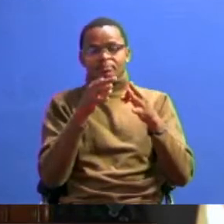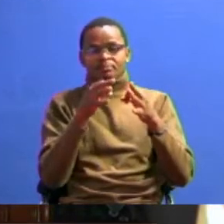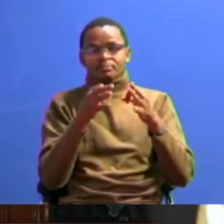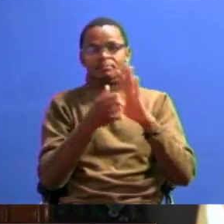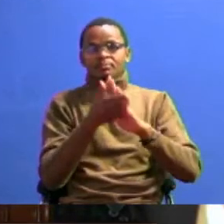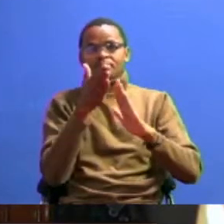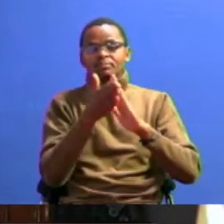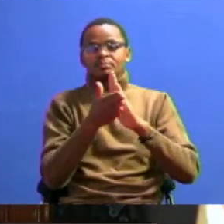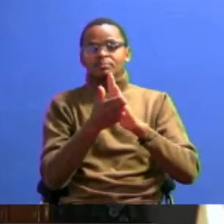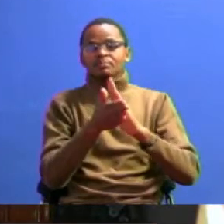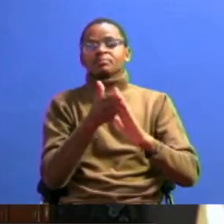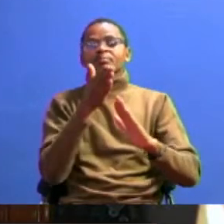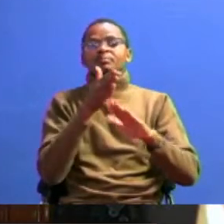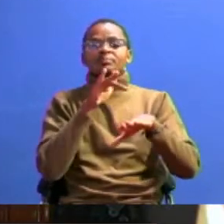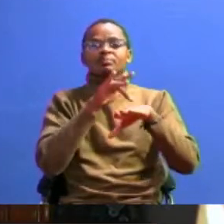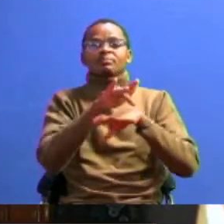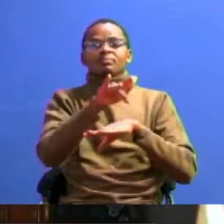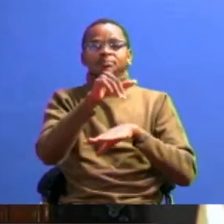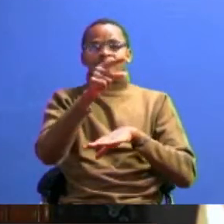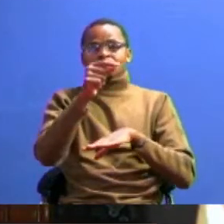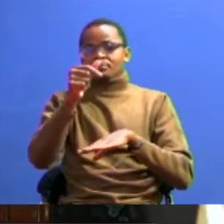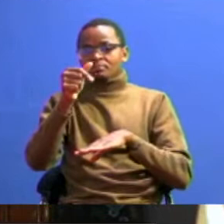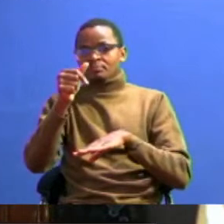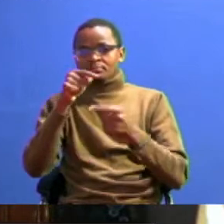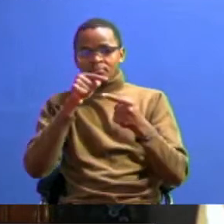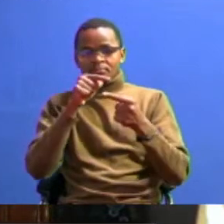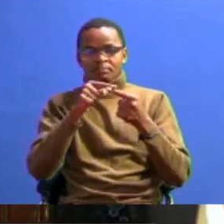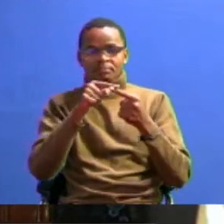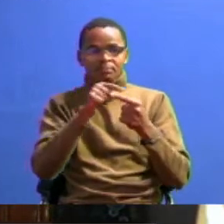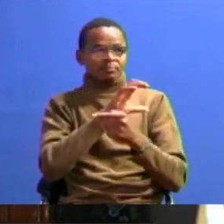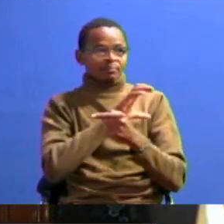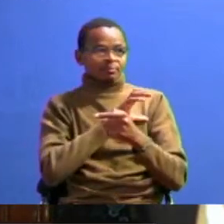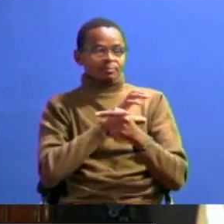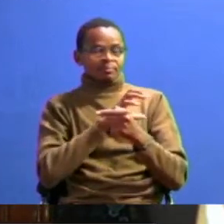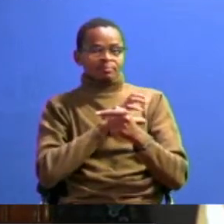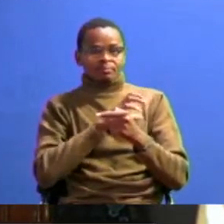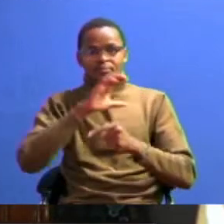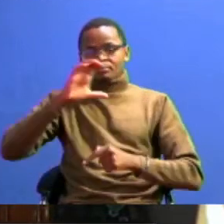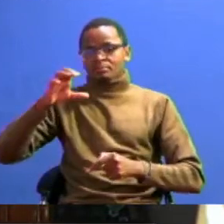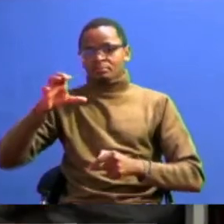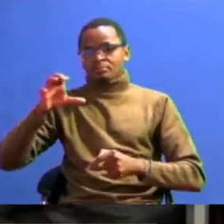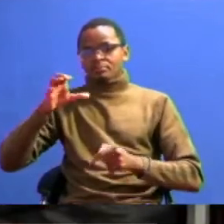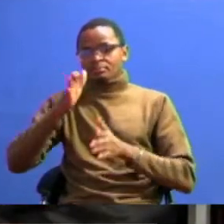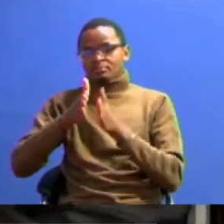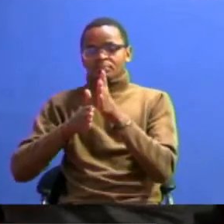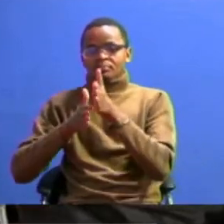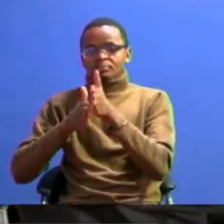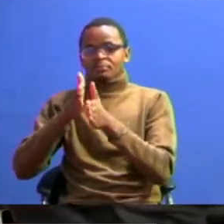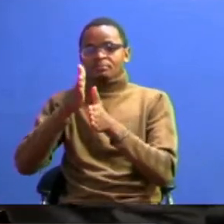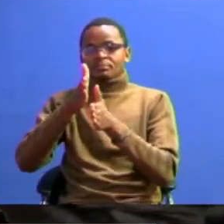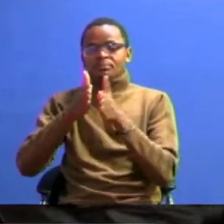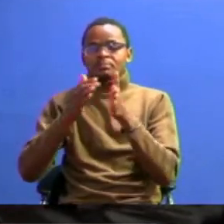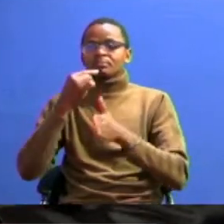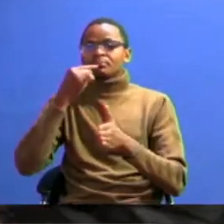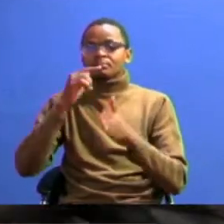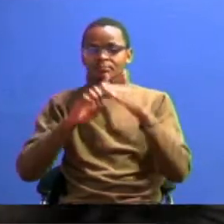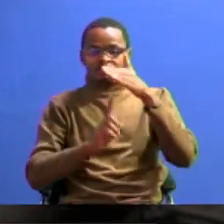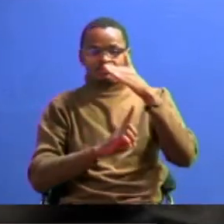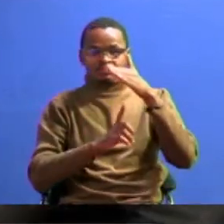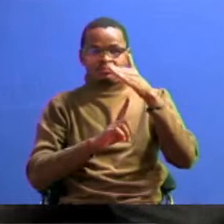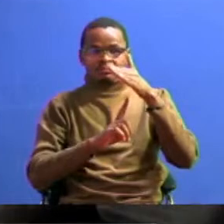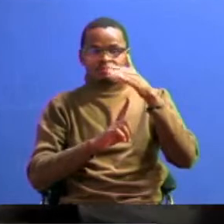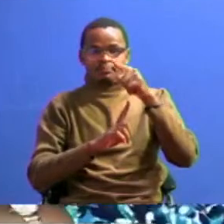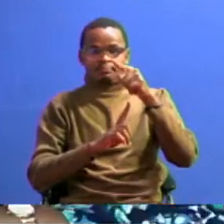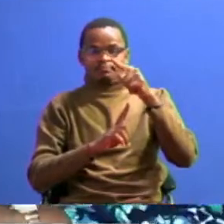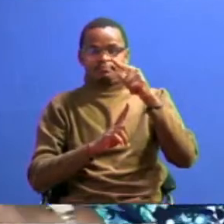the release of all pending monies owed to the counties as agreed in the framework. They say that the Ministry of Health has failed